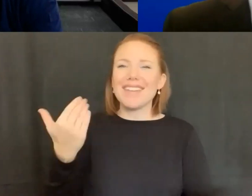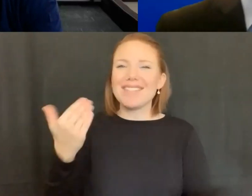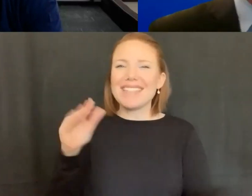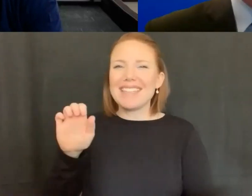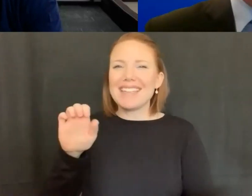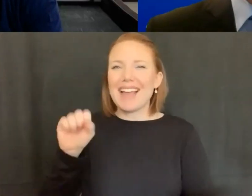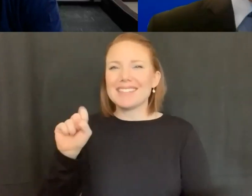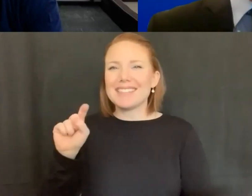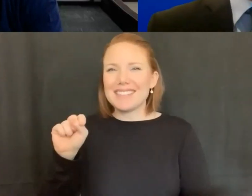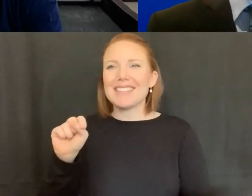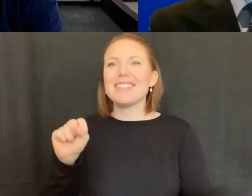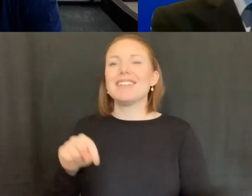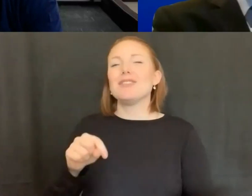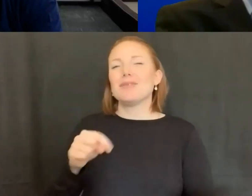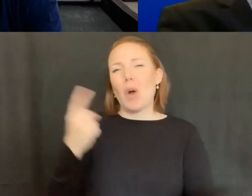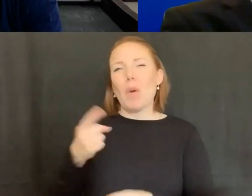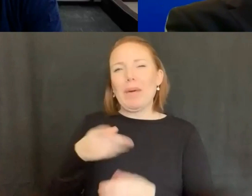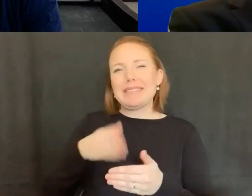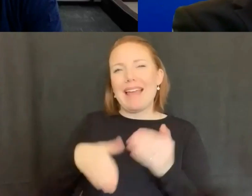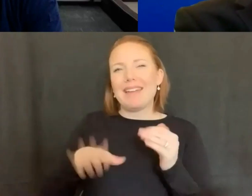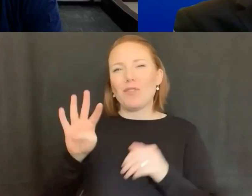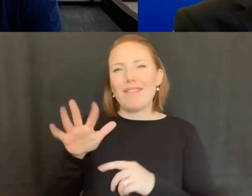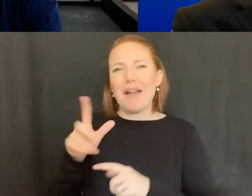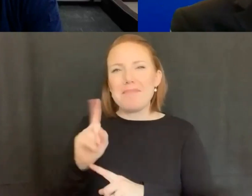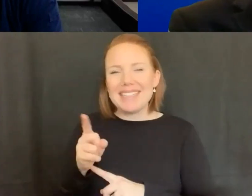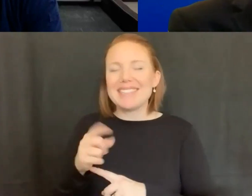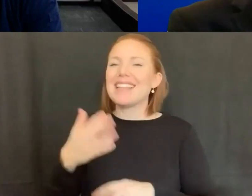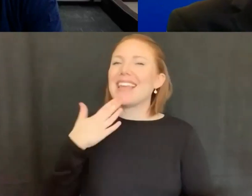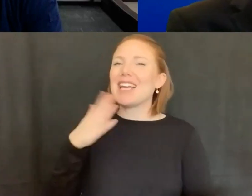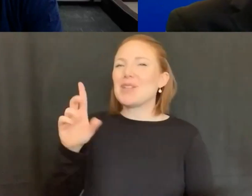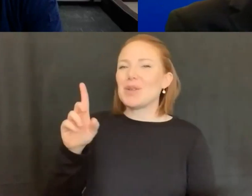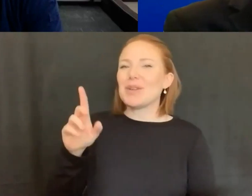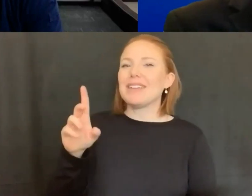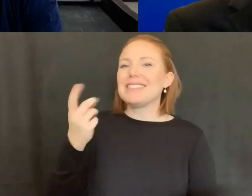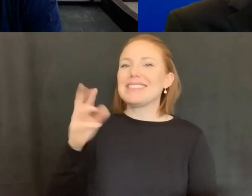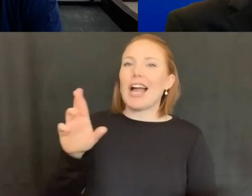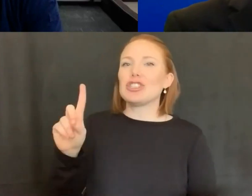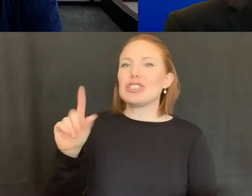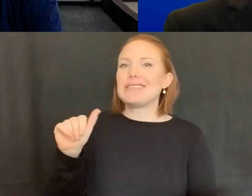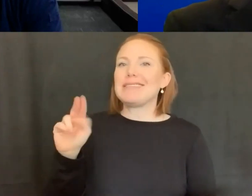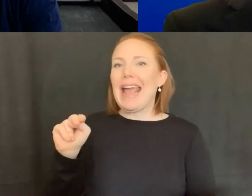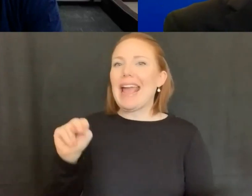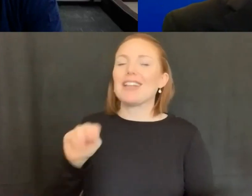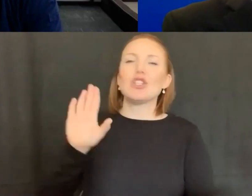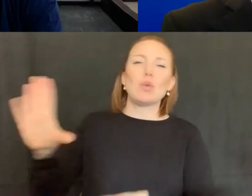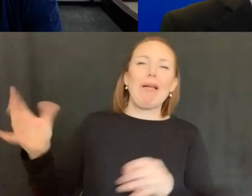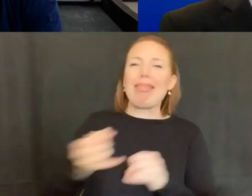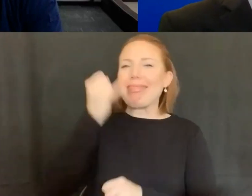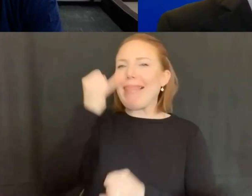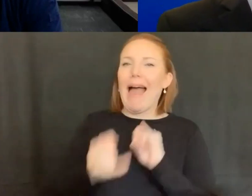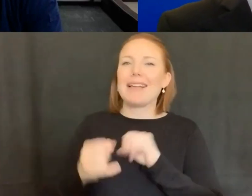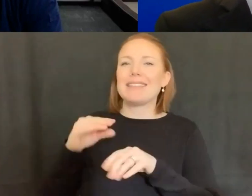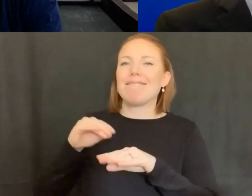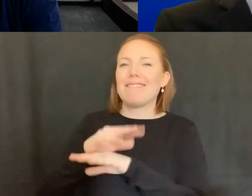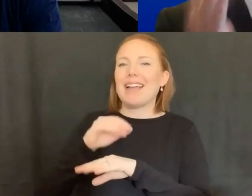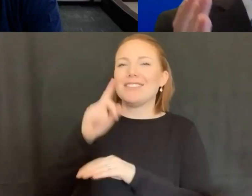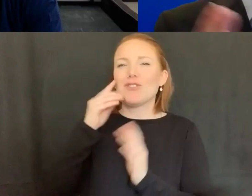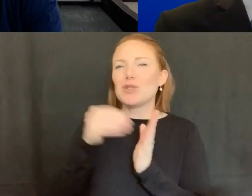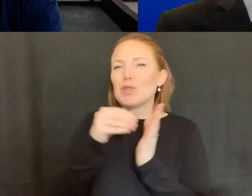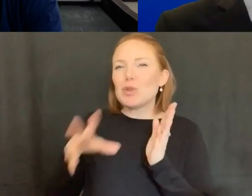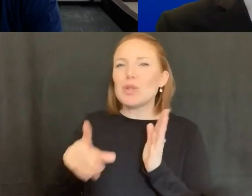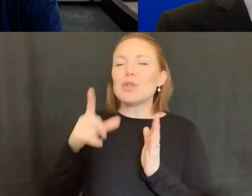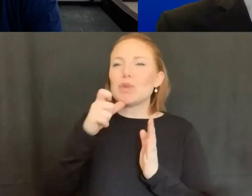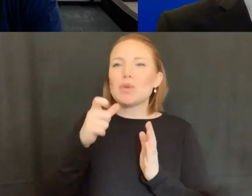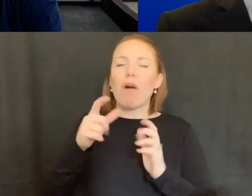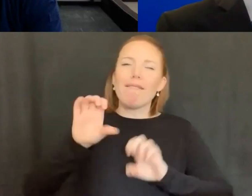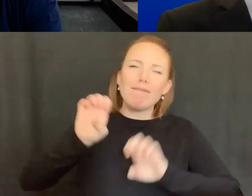We always keep it to 45 minutes. Let's have Dr. Daniel, give us sort of your parting advice to students who are evaluating